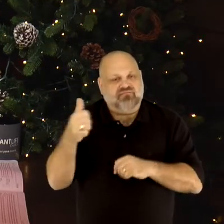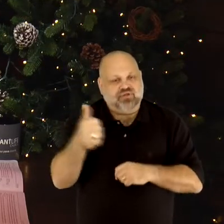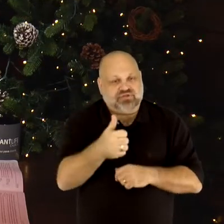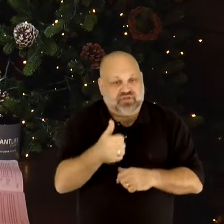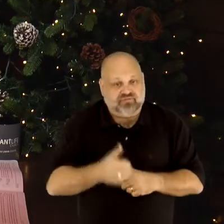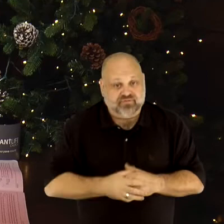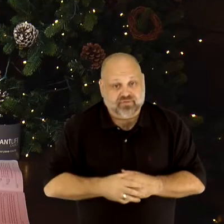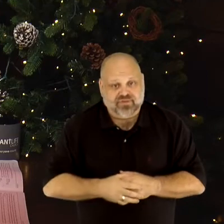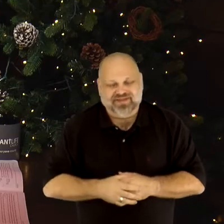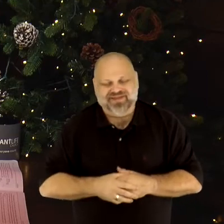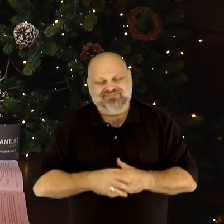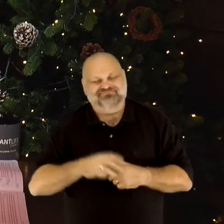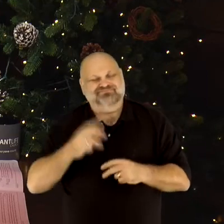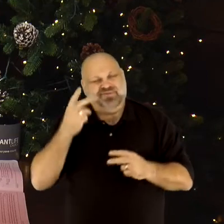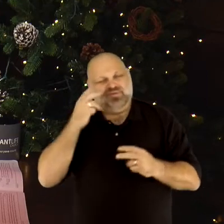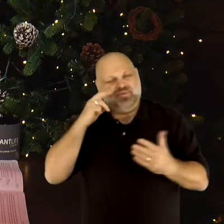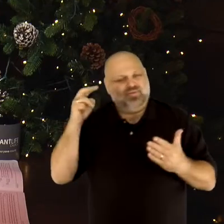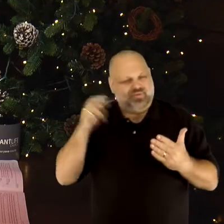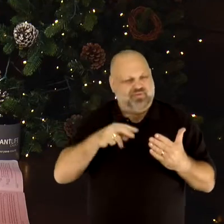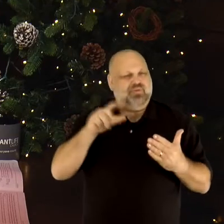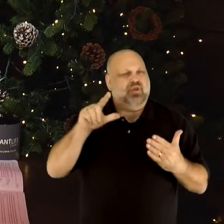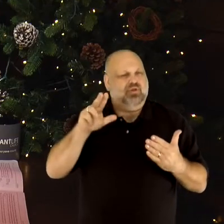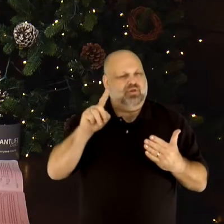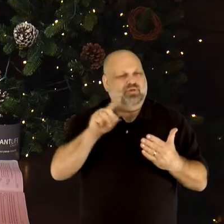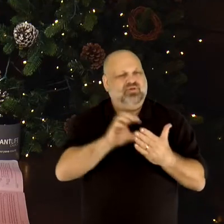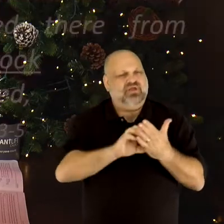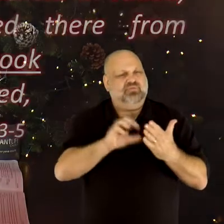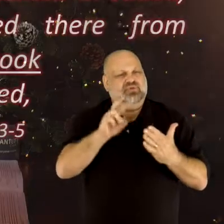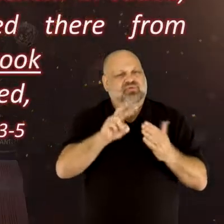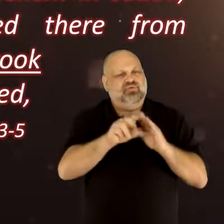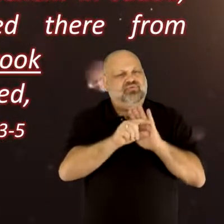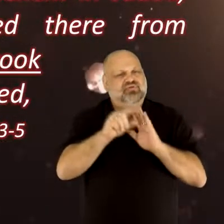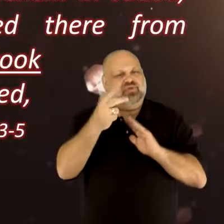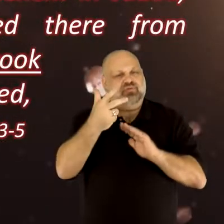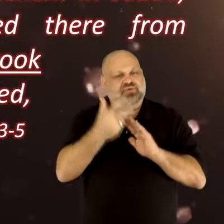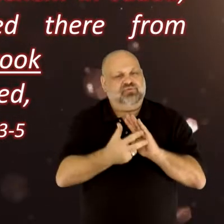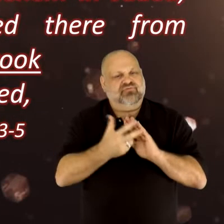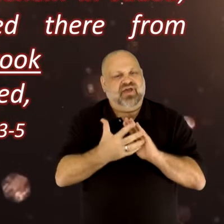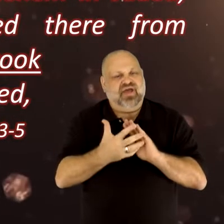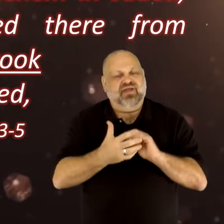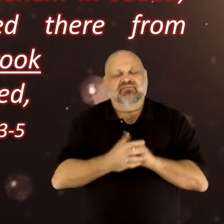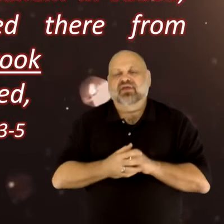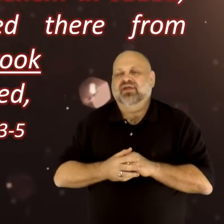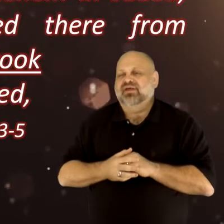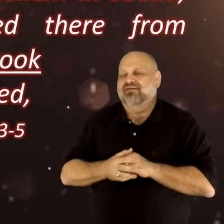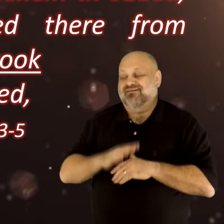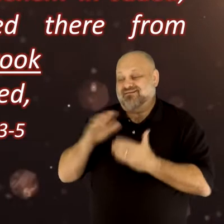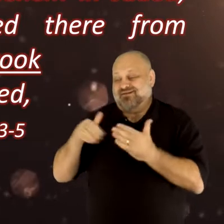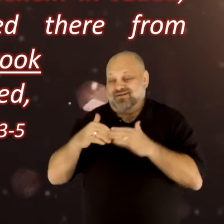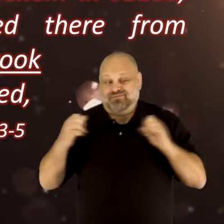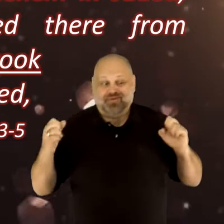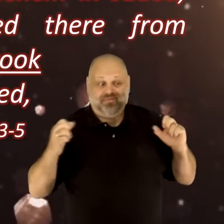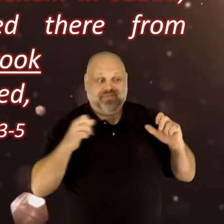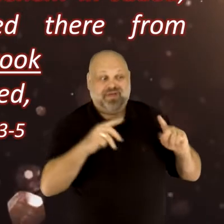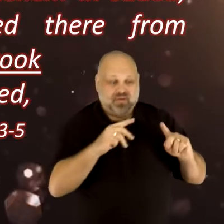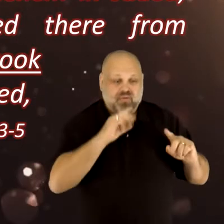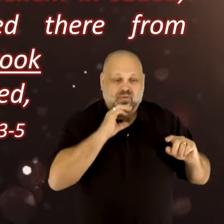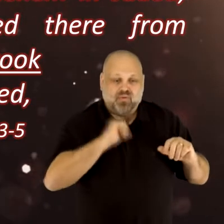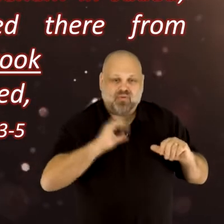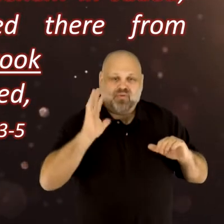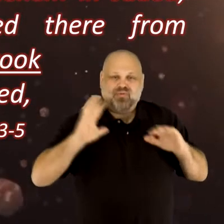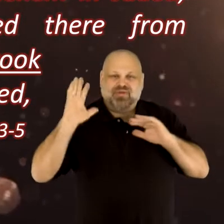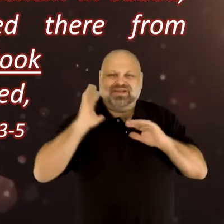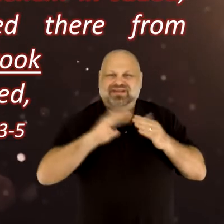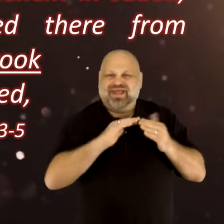yourself. Let's look back at Luke 2, verses 3 through 5. All returned to their own ancestral towns to be registered for